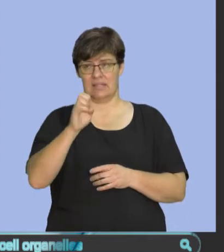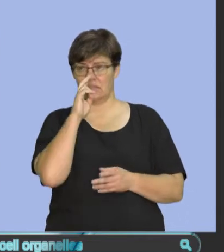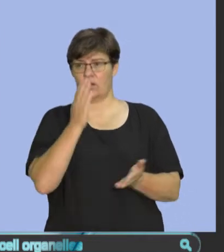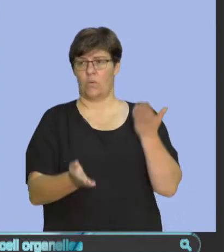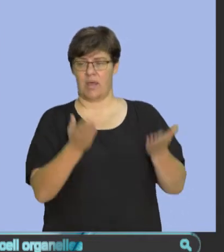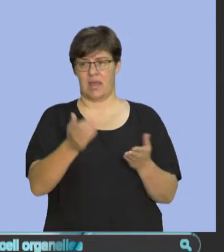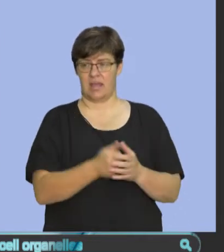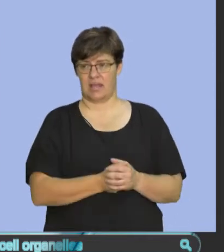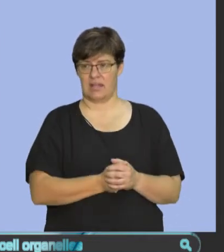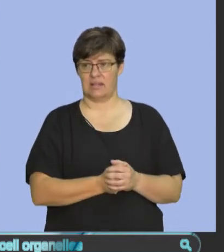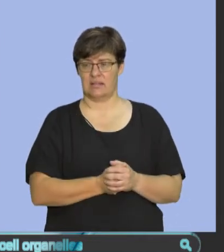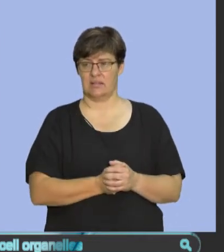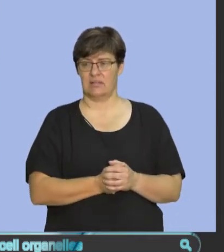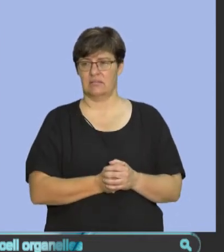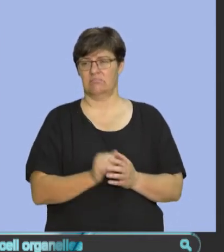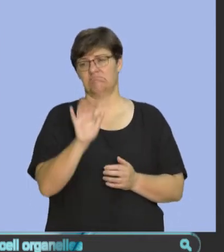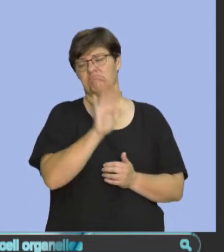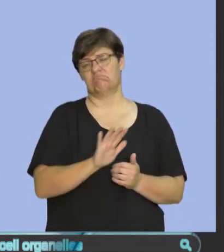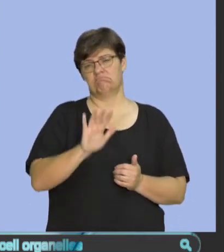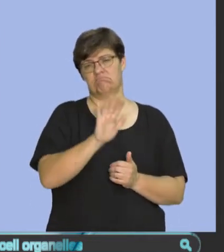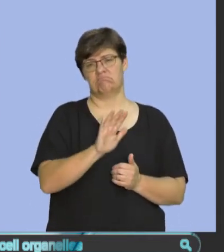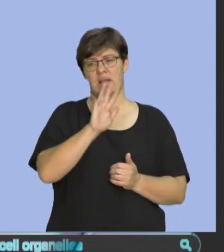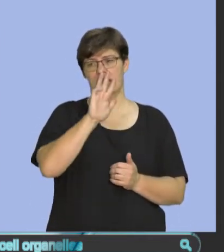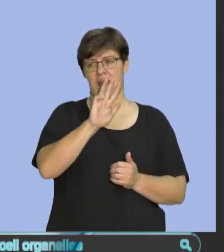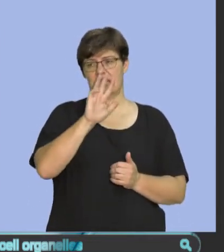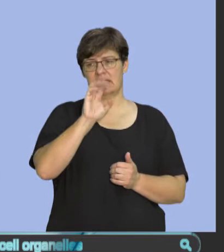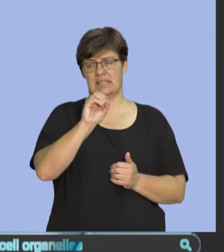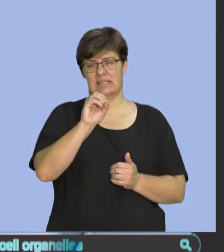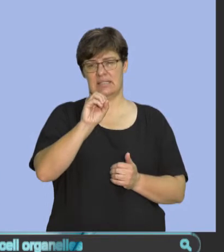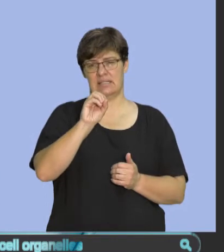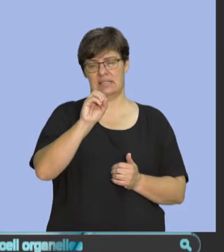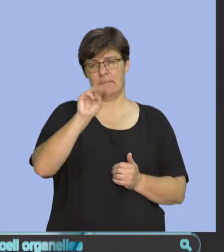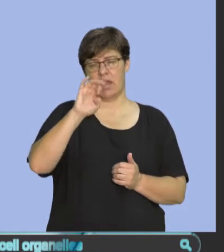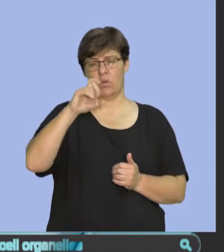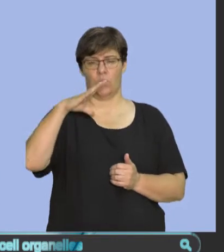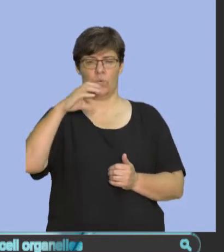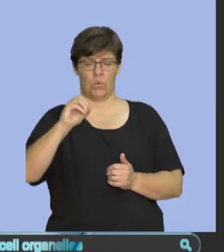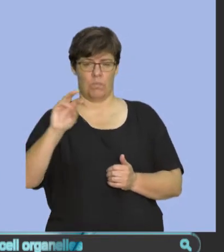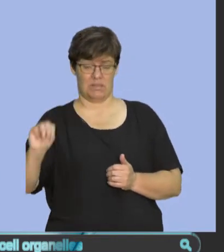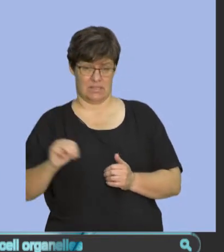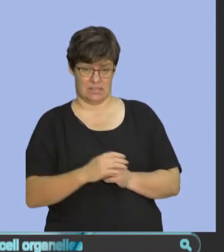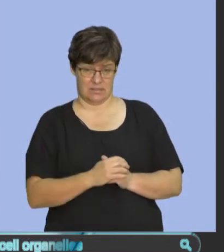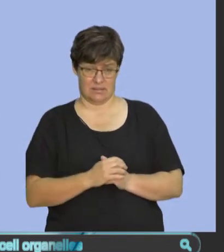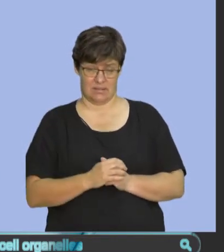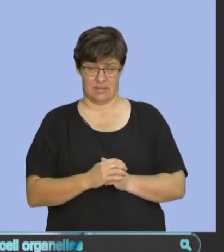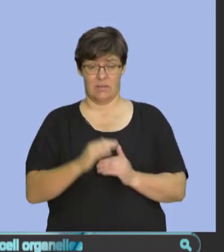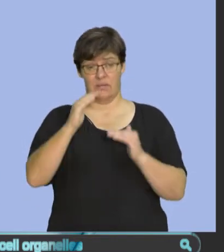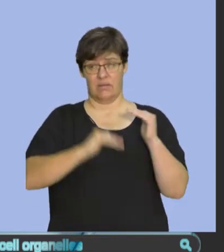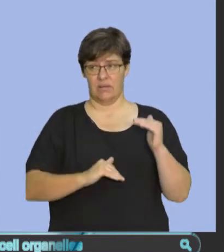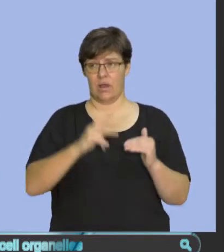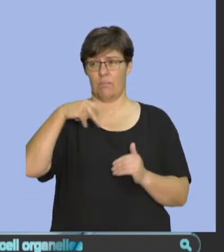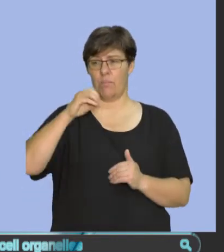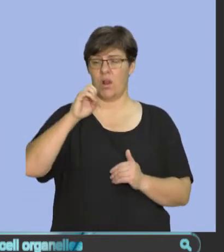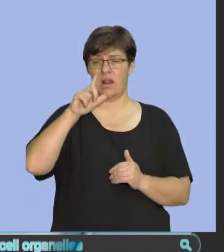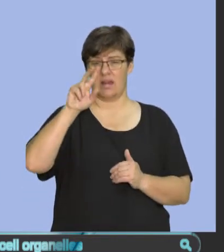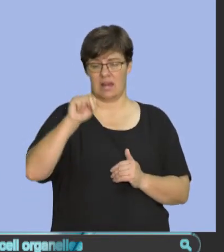probably around 90 micrometers. If we go further down to a pollen grain, and you can